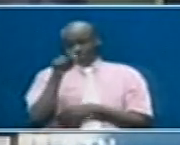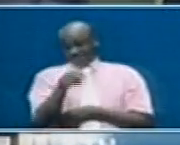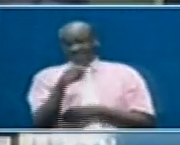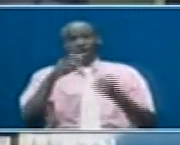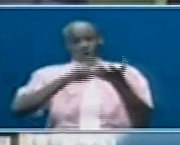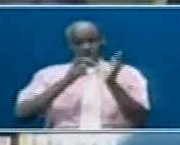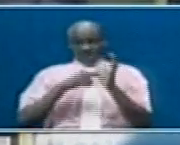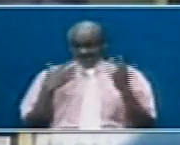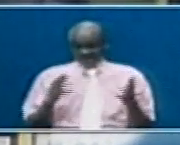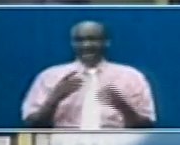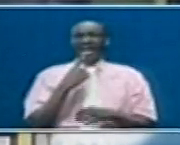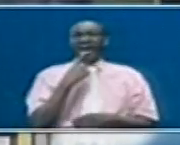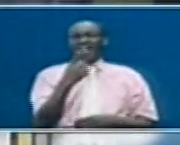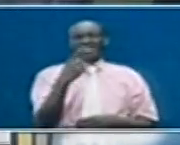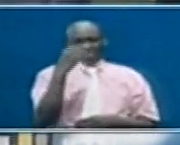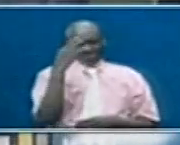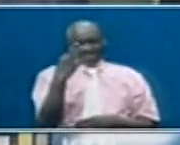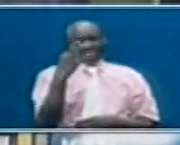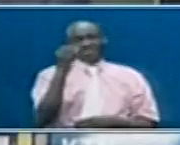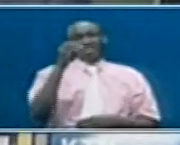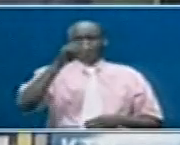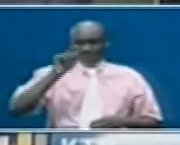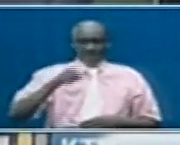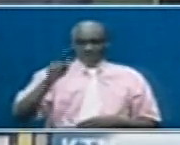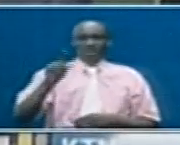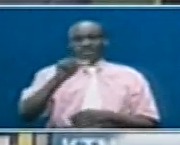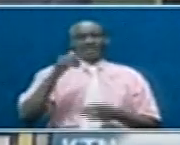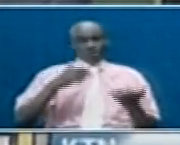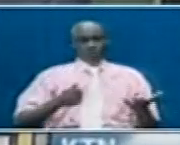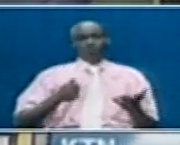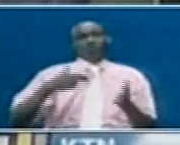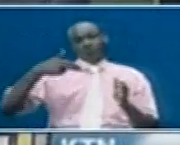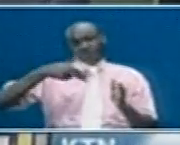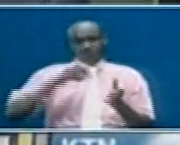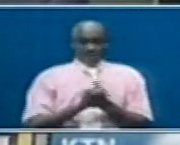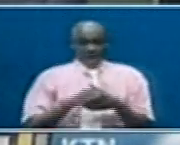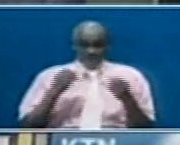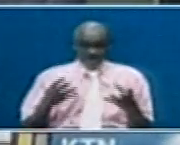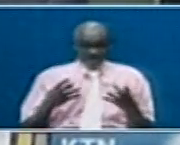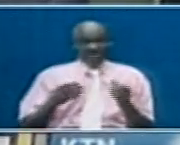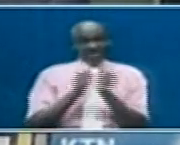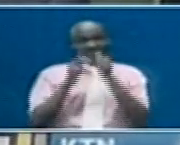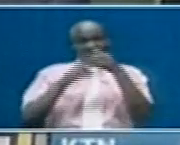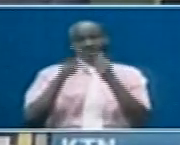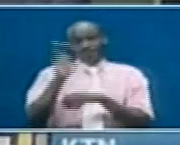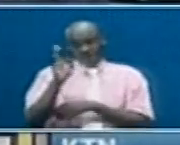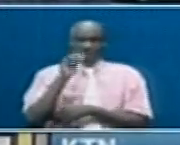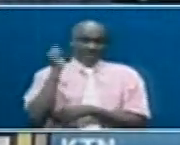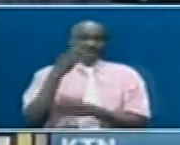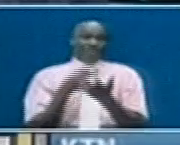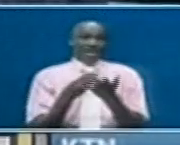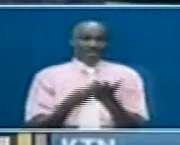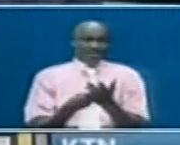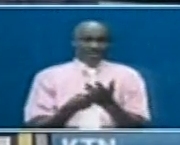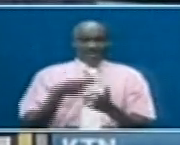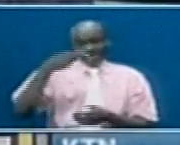contract, 130 million litres of fuel worth 13 billion Kenya shillings. Haas